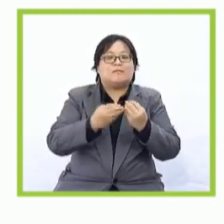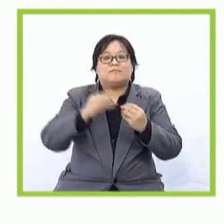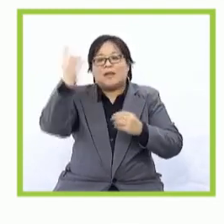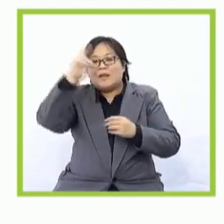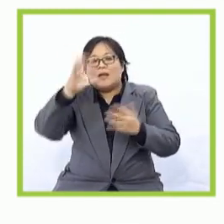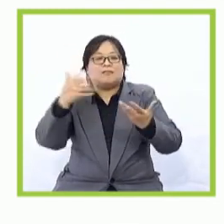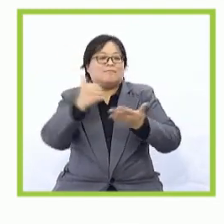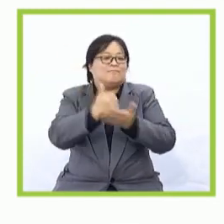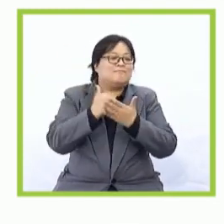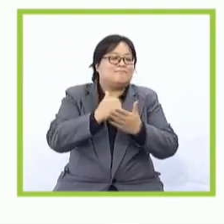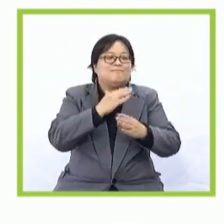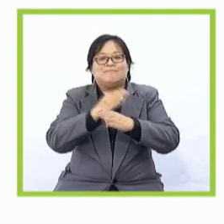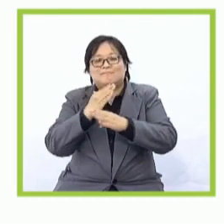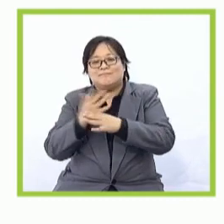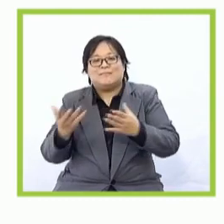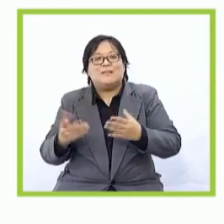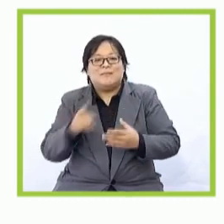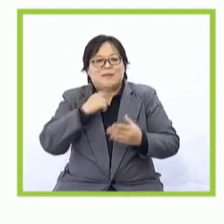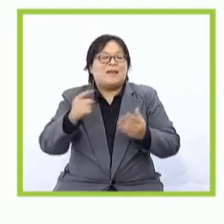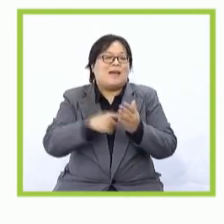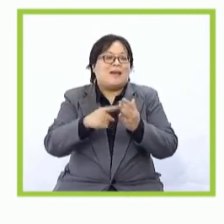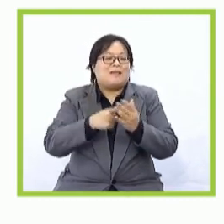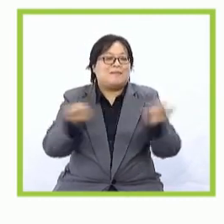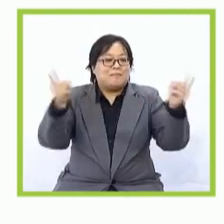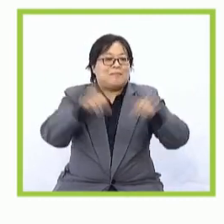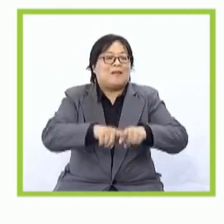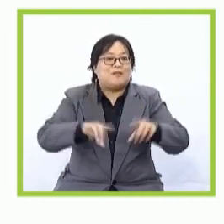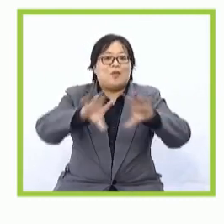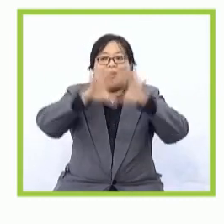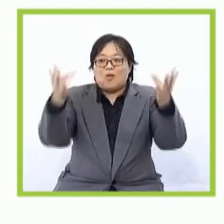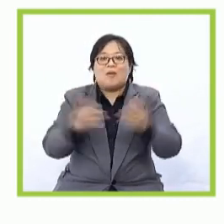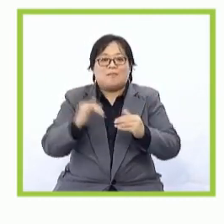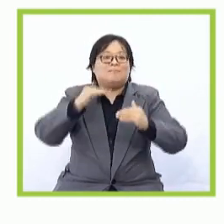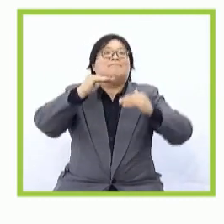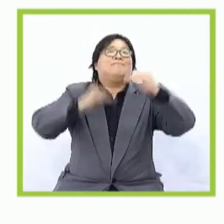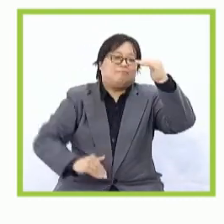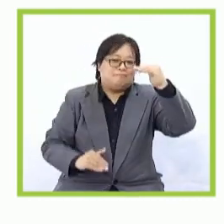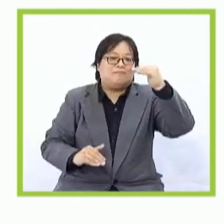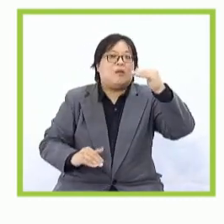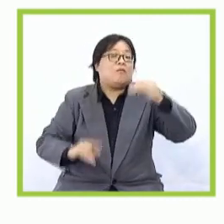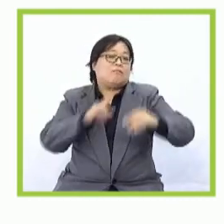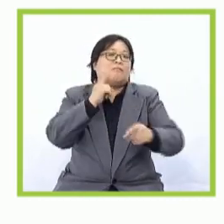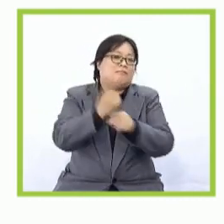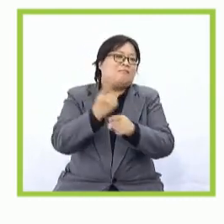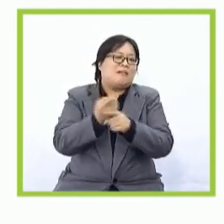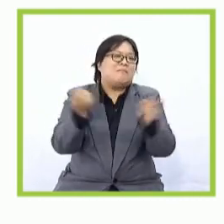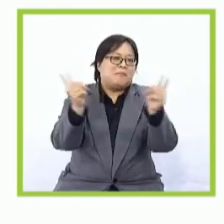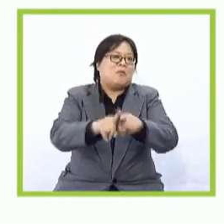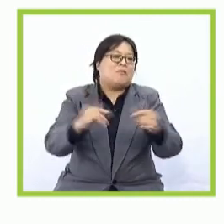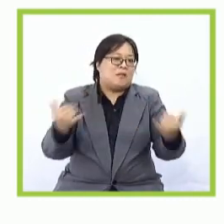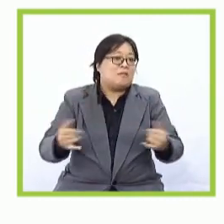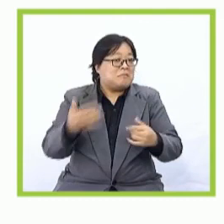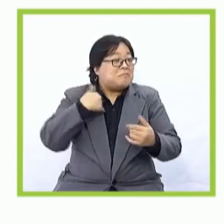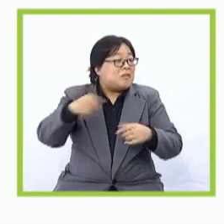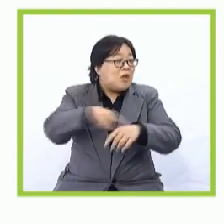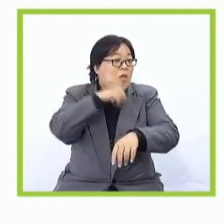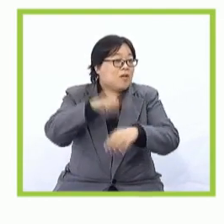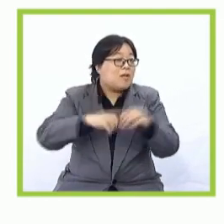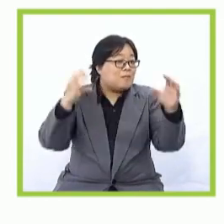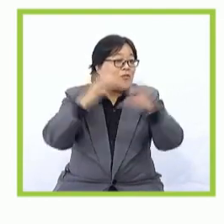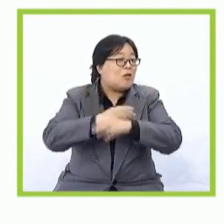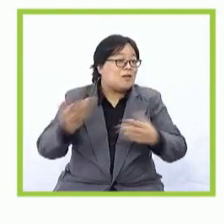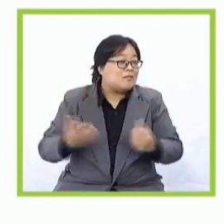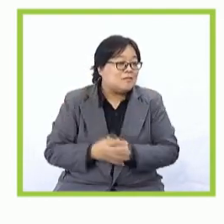to protect their own shores, leaving a huge gap to tackle global inequality, which is quite true. Do you see this as a long-term challenge on taking